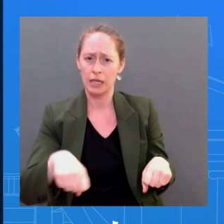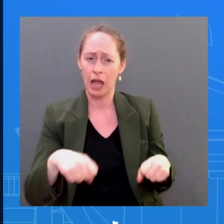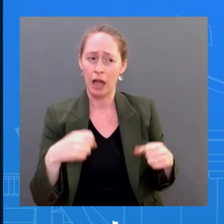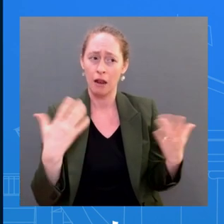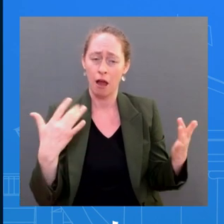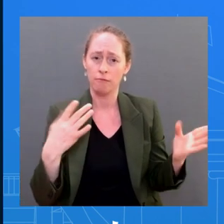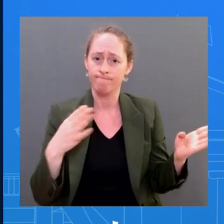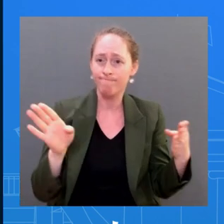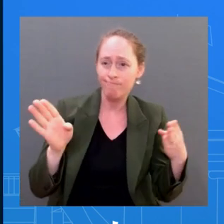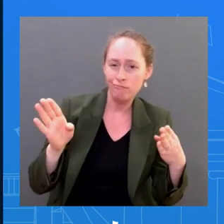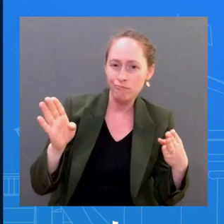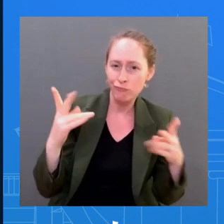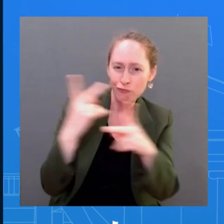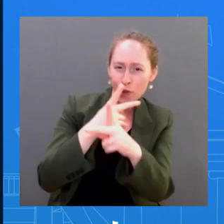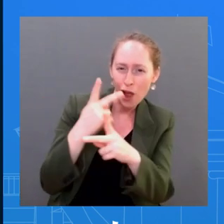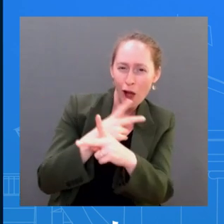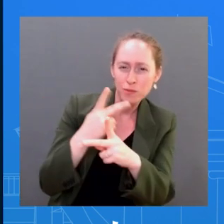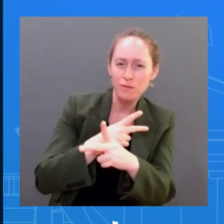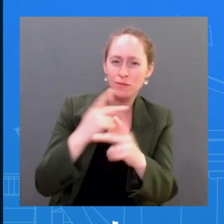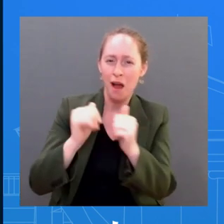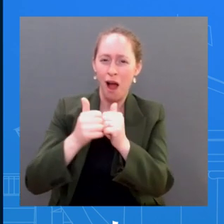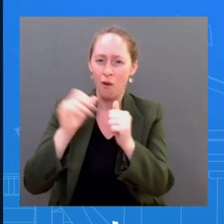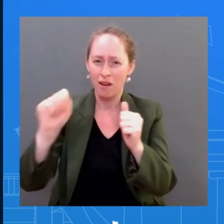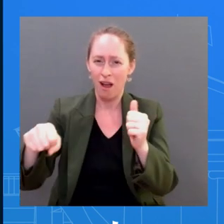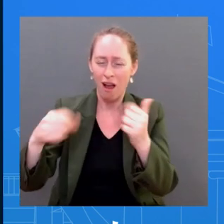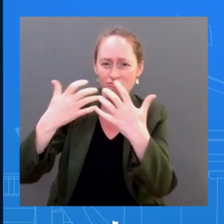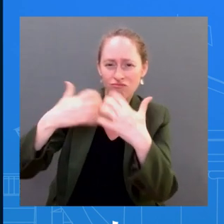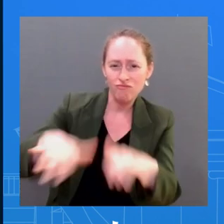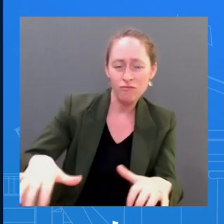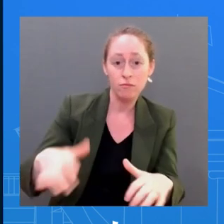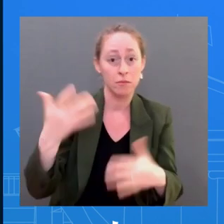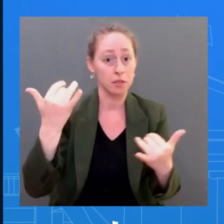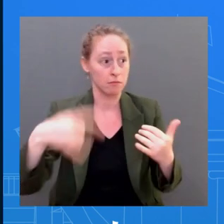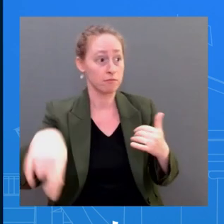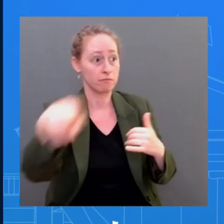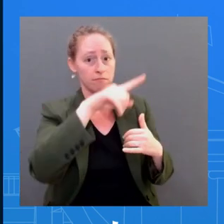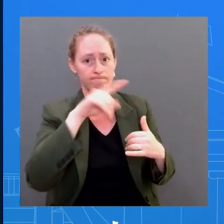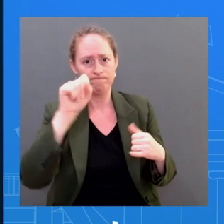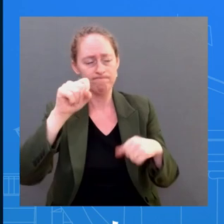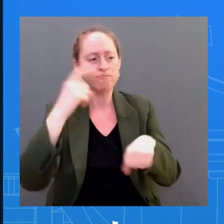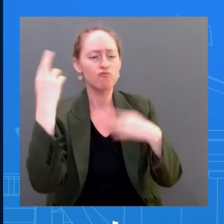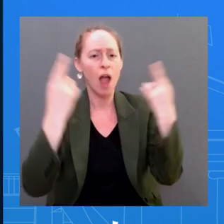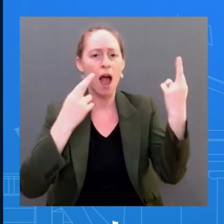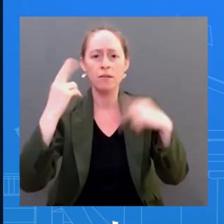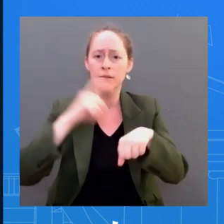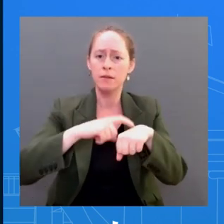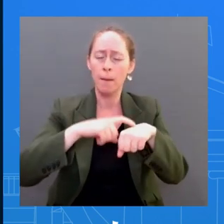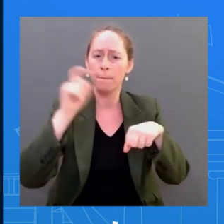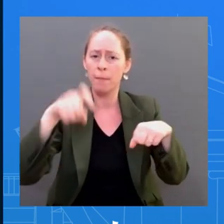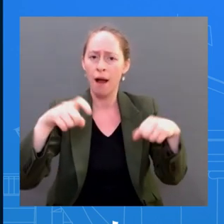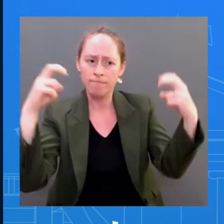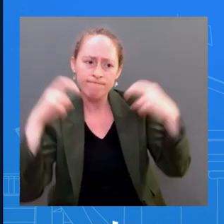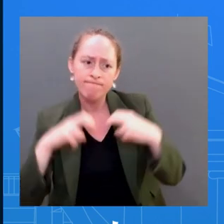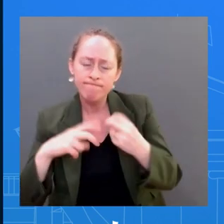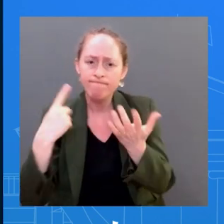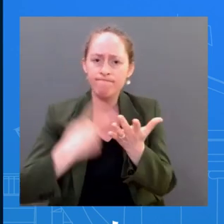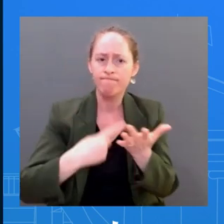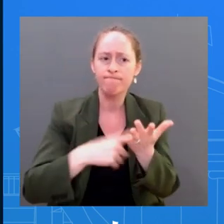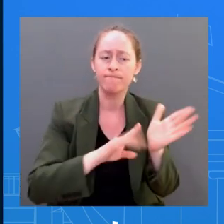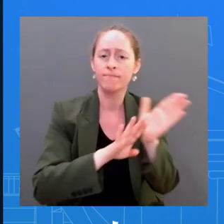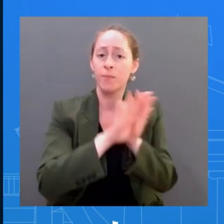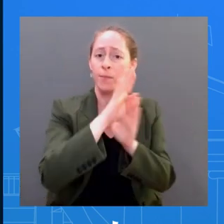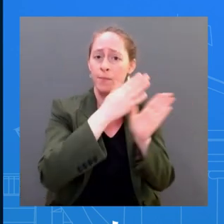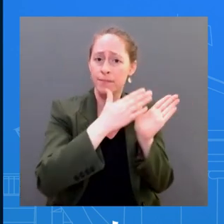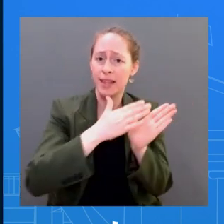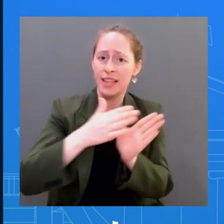real conversation about a new and improved path forward. A path that can bring us closer together and make us safer as a country.